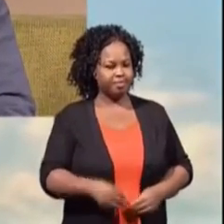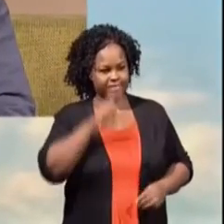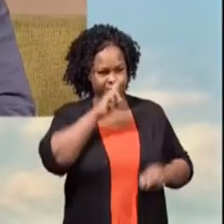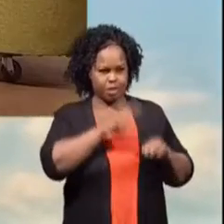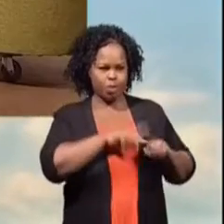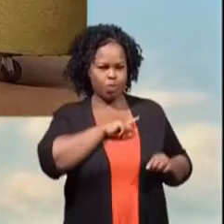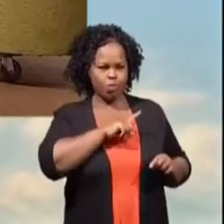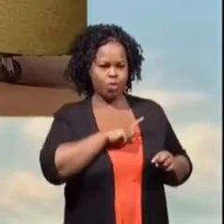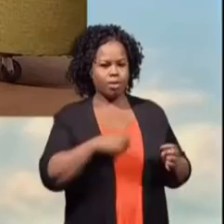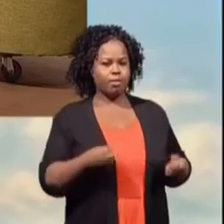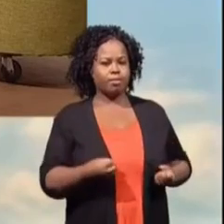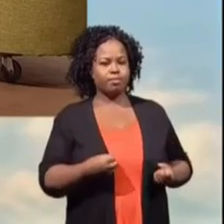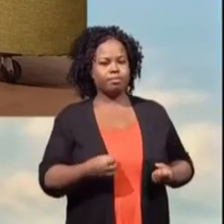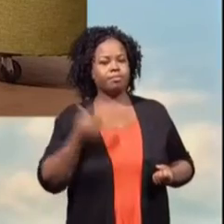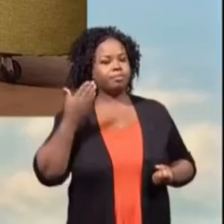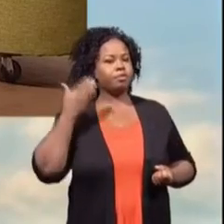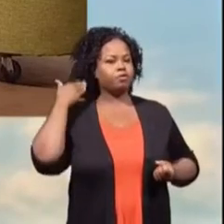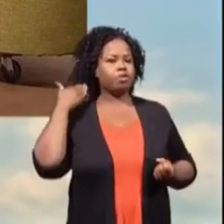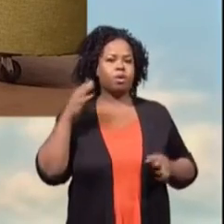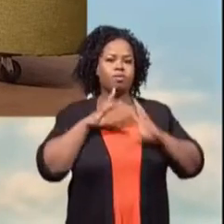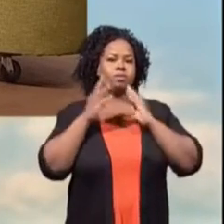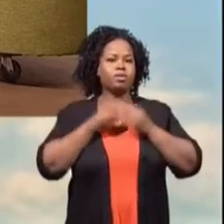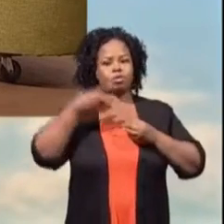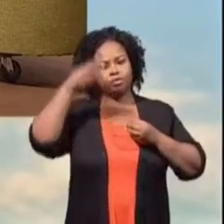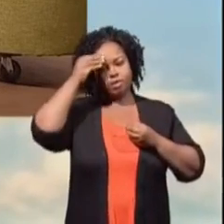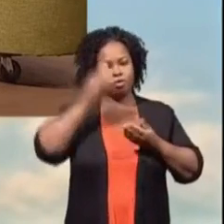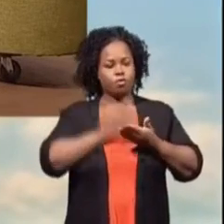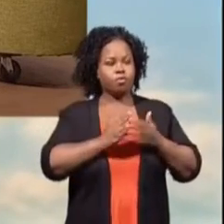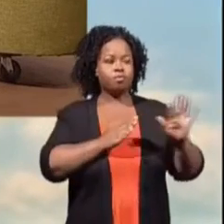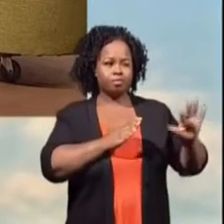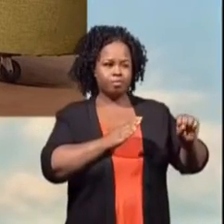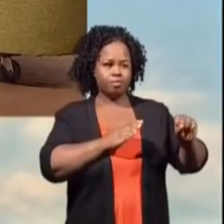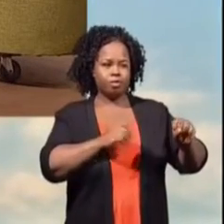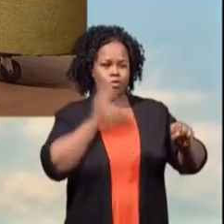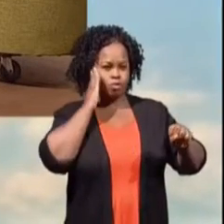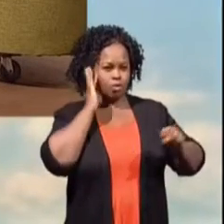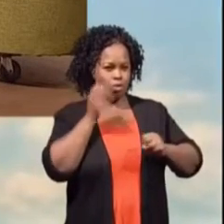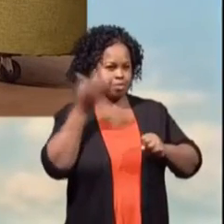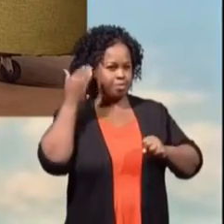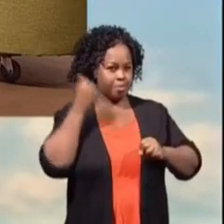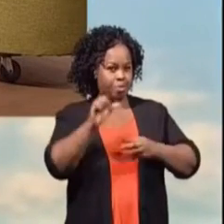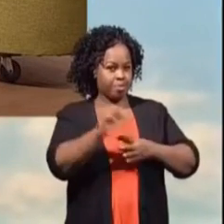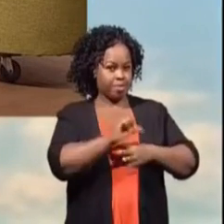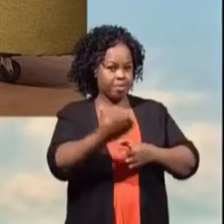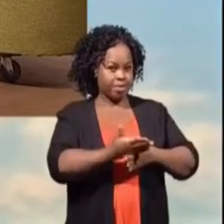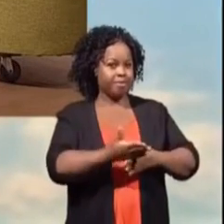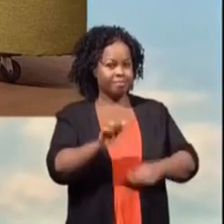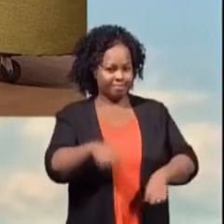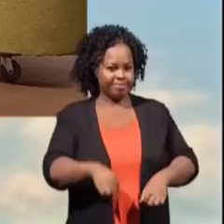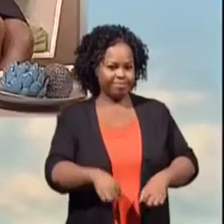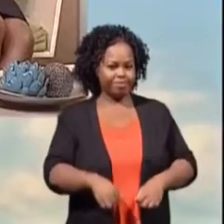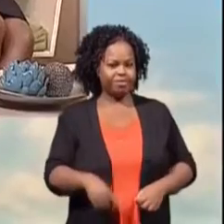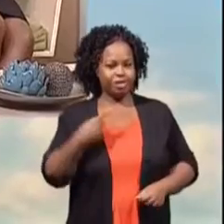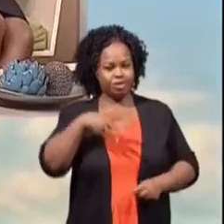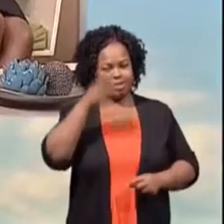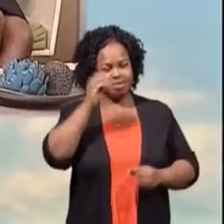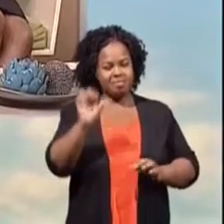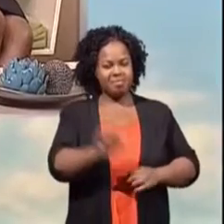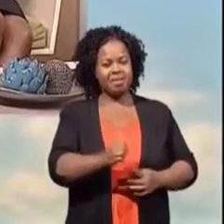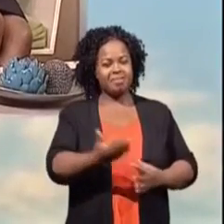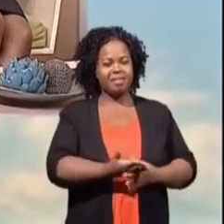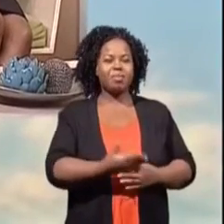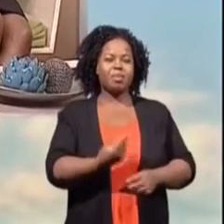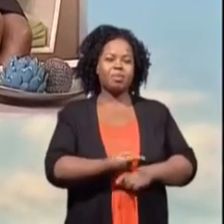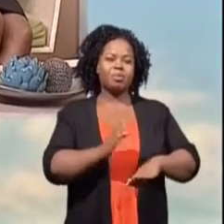sure when you're talking about this unlearning what the past mina basenze sone Masibuye ku past after a break. Okay. Yeah, so